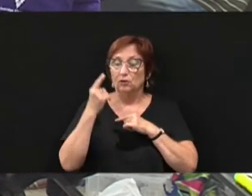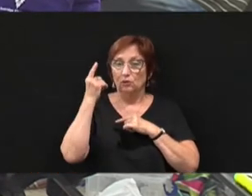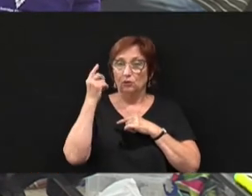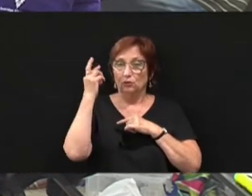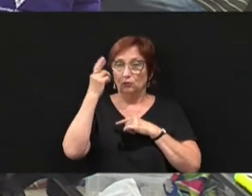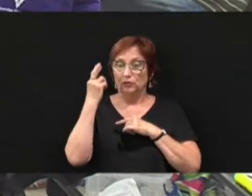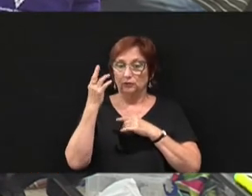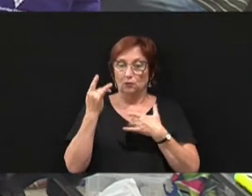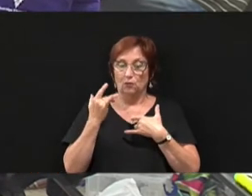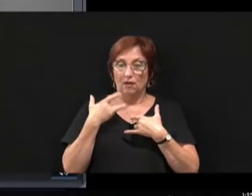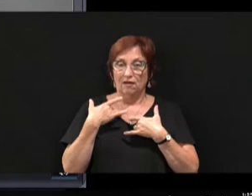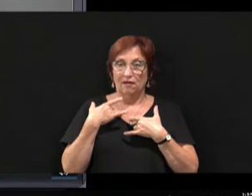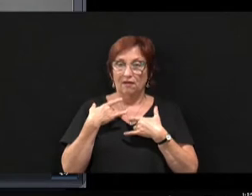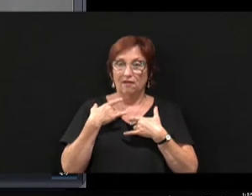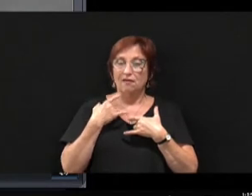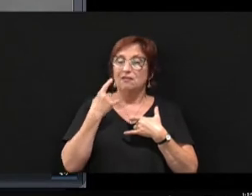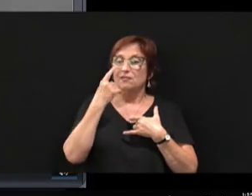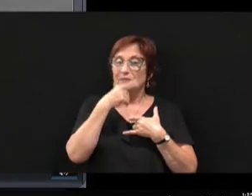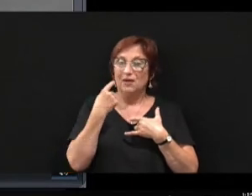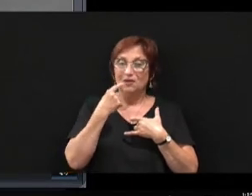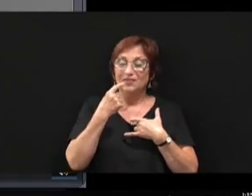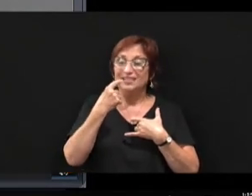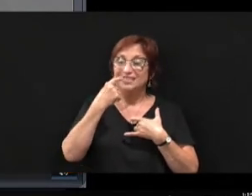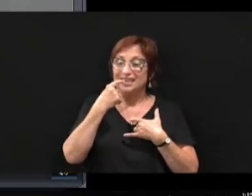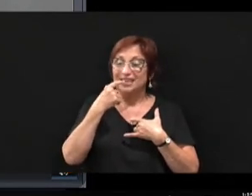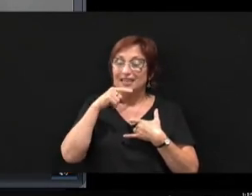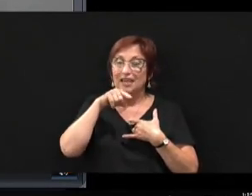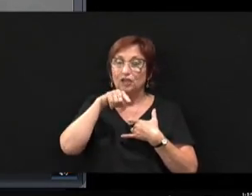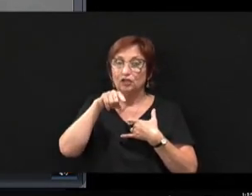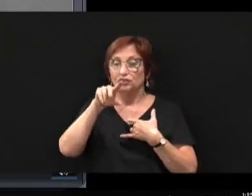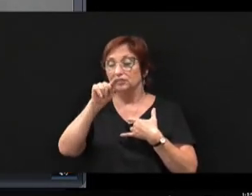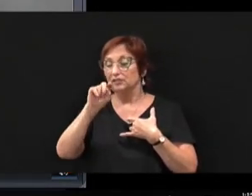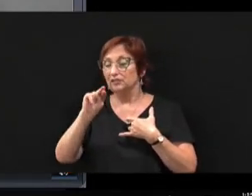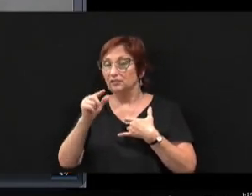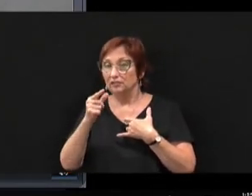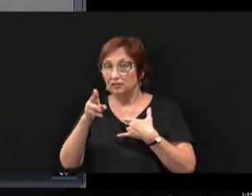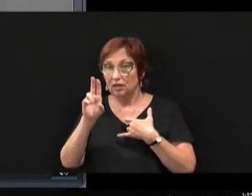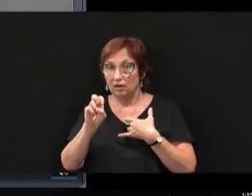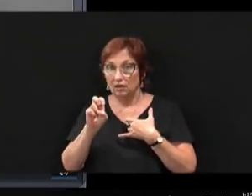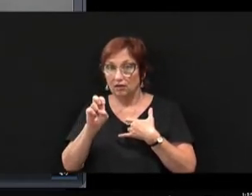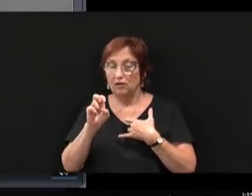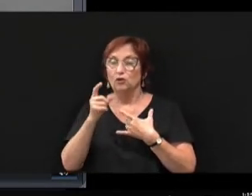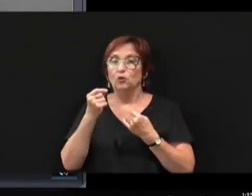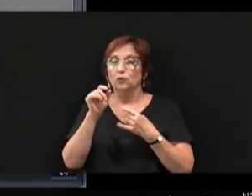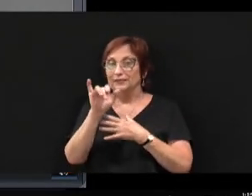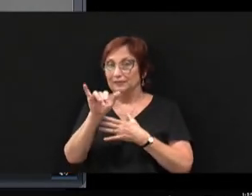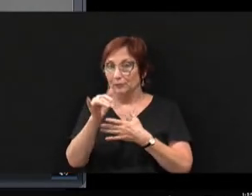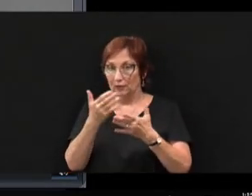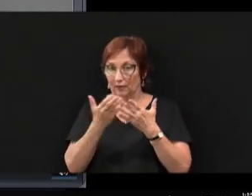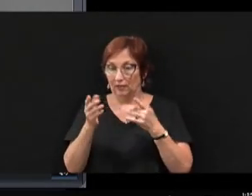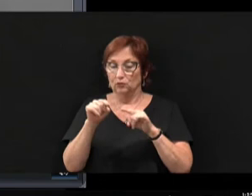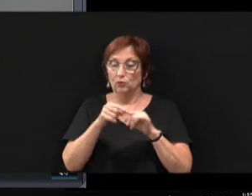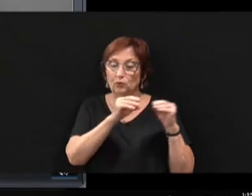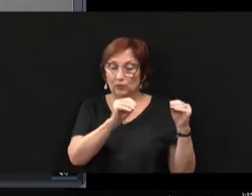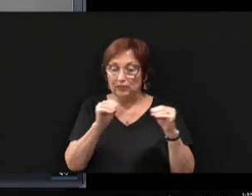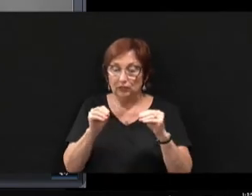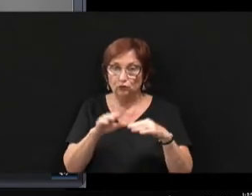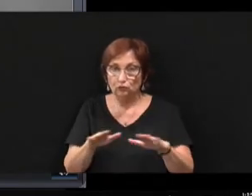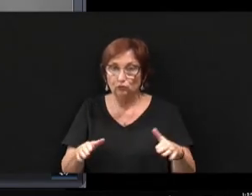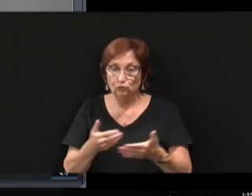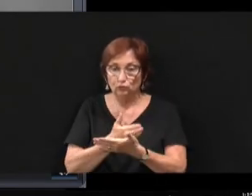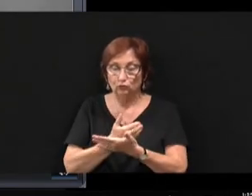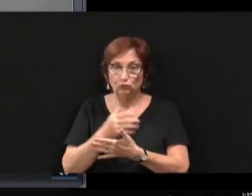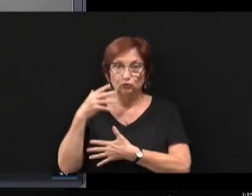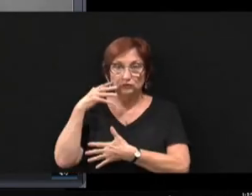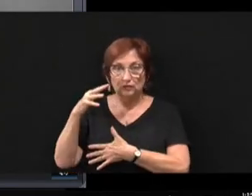mouth and the teeth and the tongue are doing very, very similar things And when we teach children new sounds, we often talk